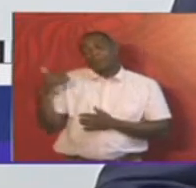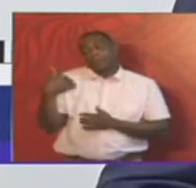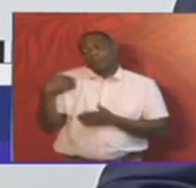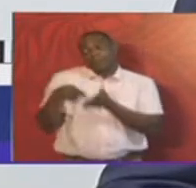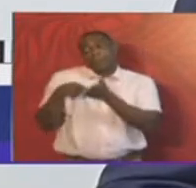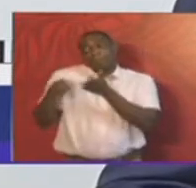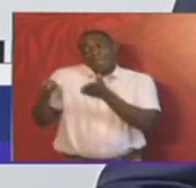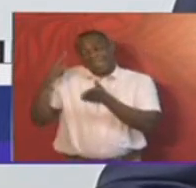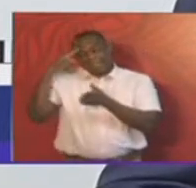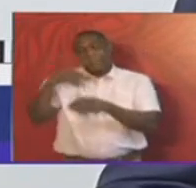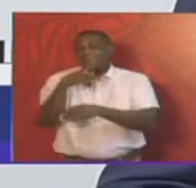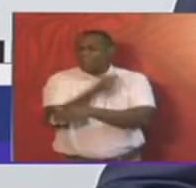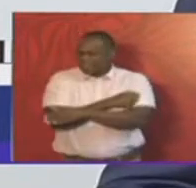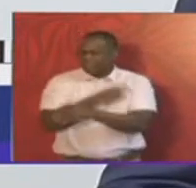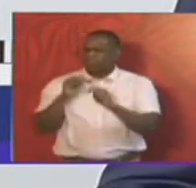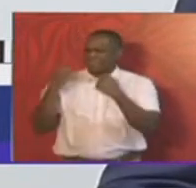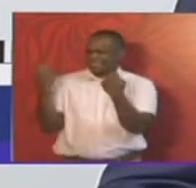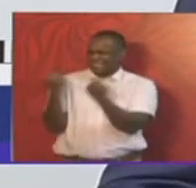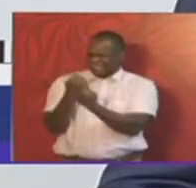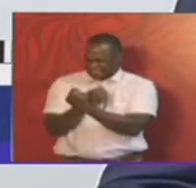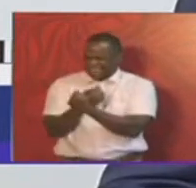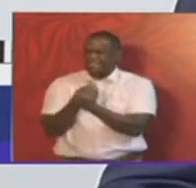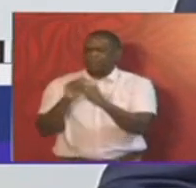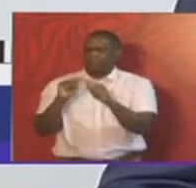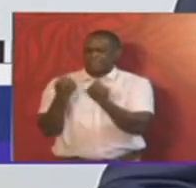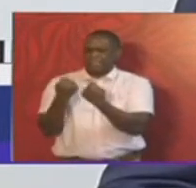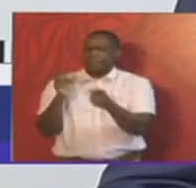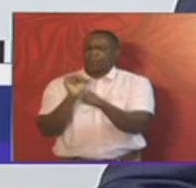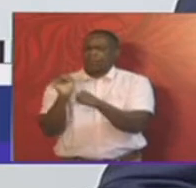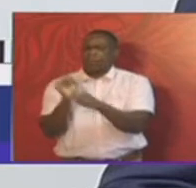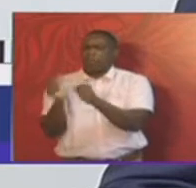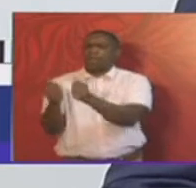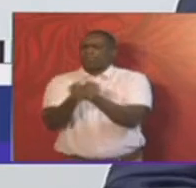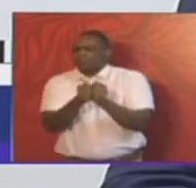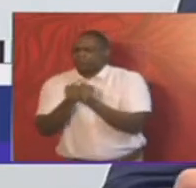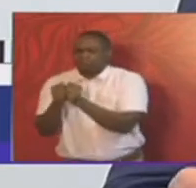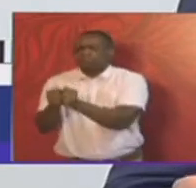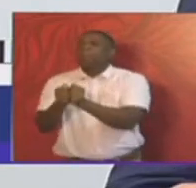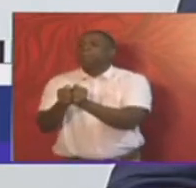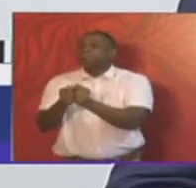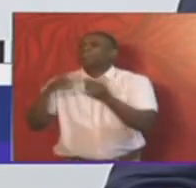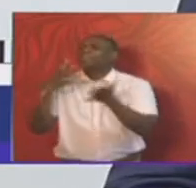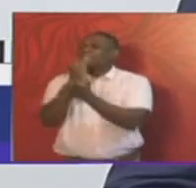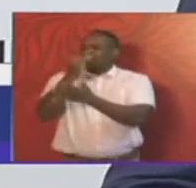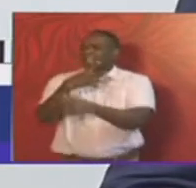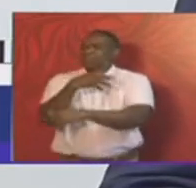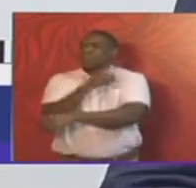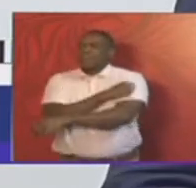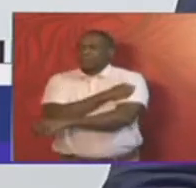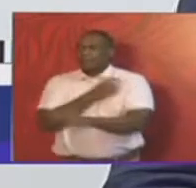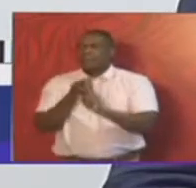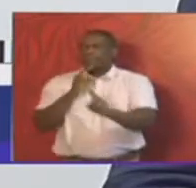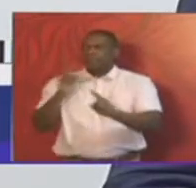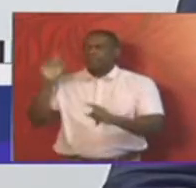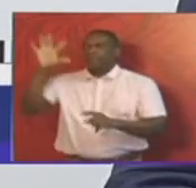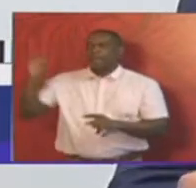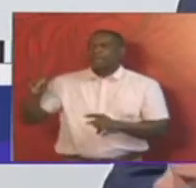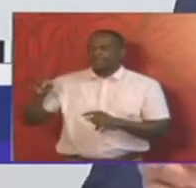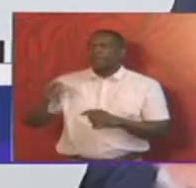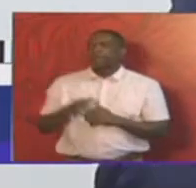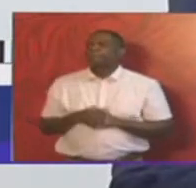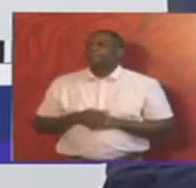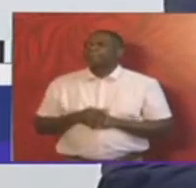So it was a team effort under the watchful gaze and direction of the Honorable Prime Minister, which resulted in